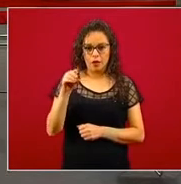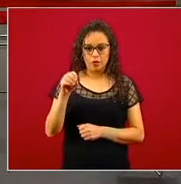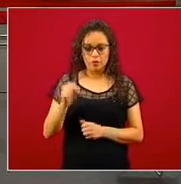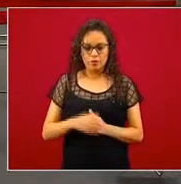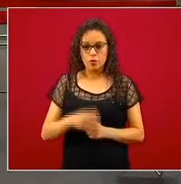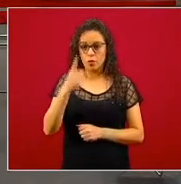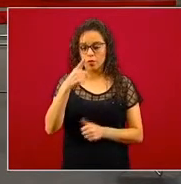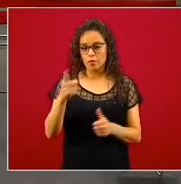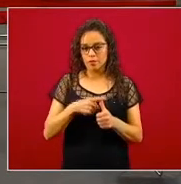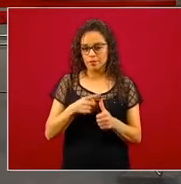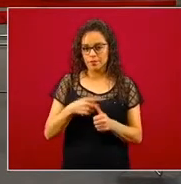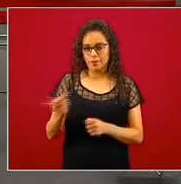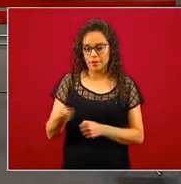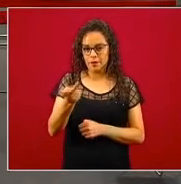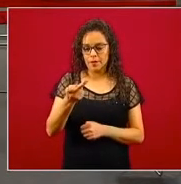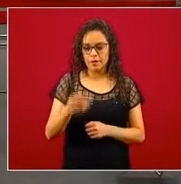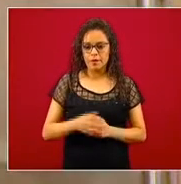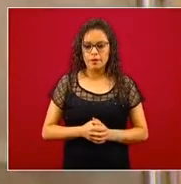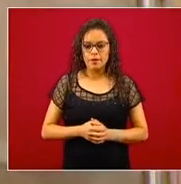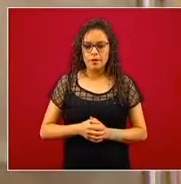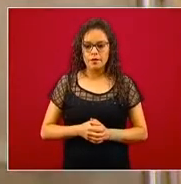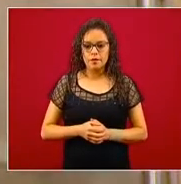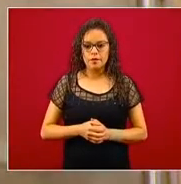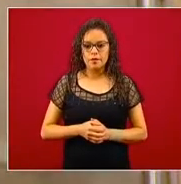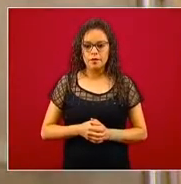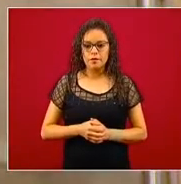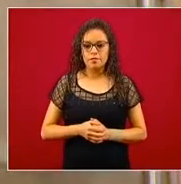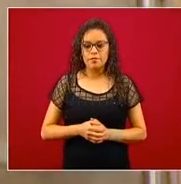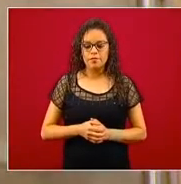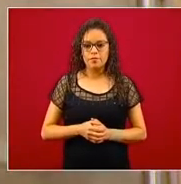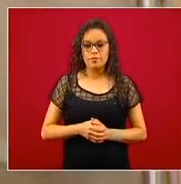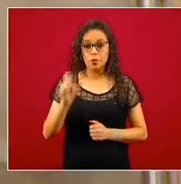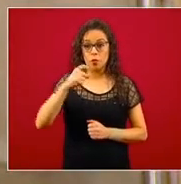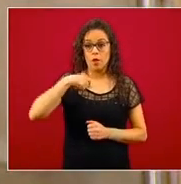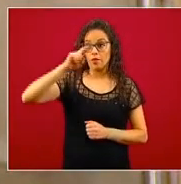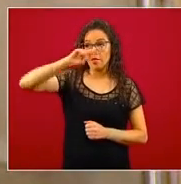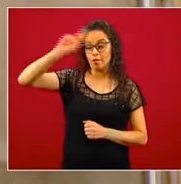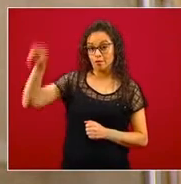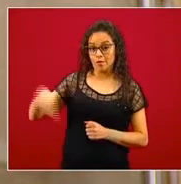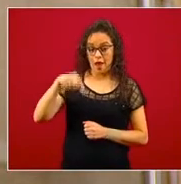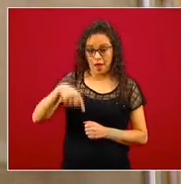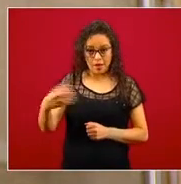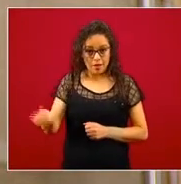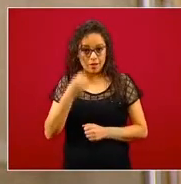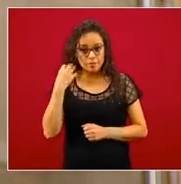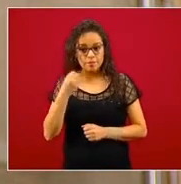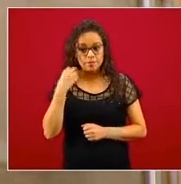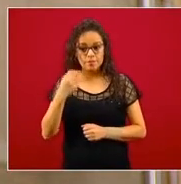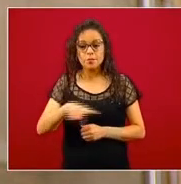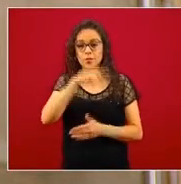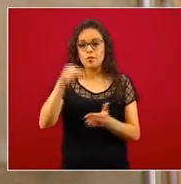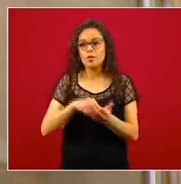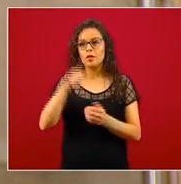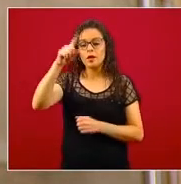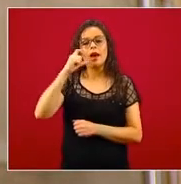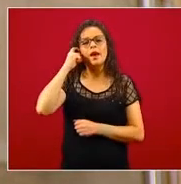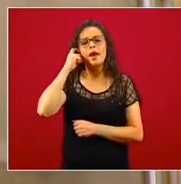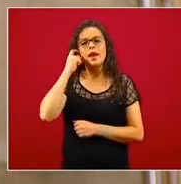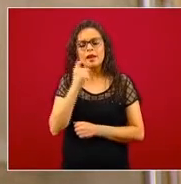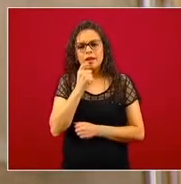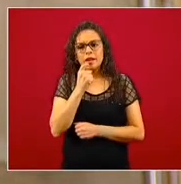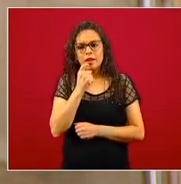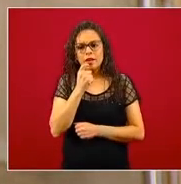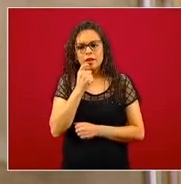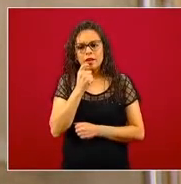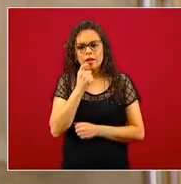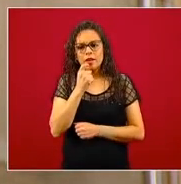good spirits, but we still need the rest of the research. Dulce, Carlos, and the two